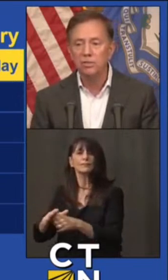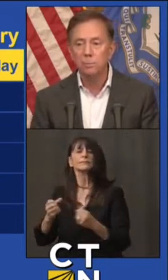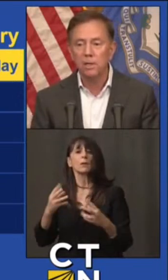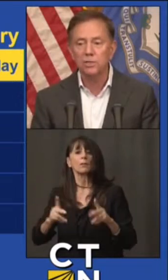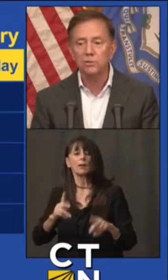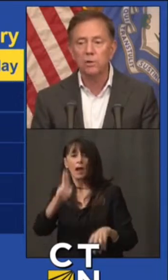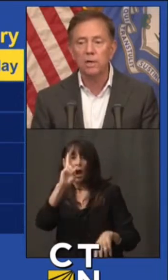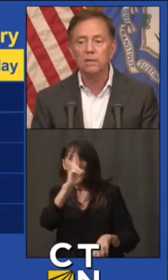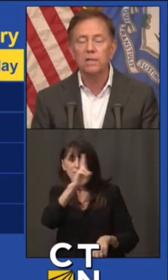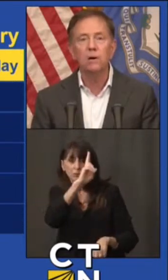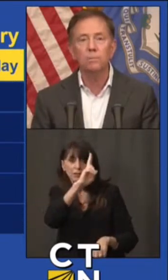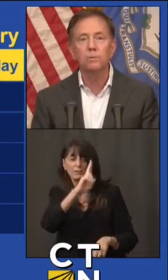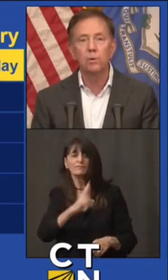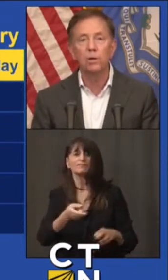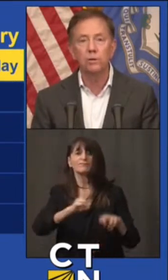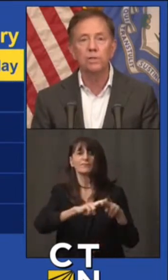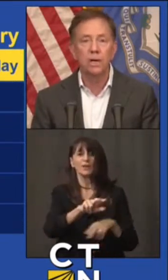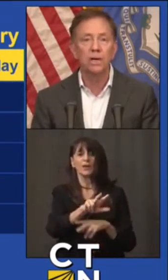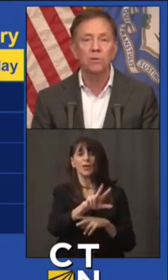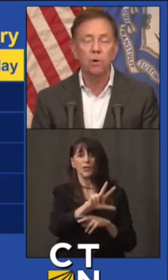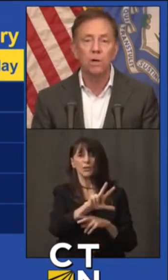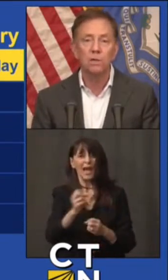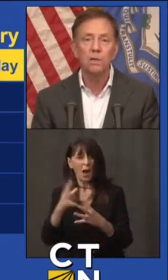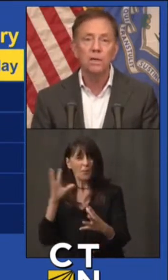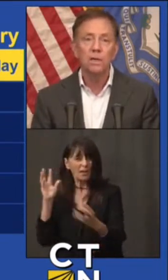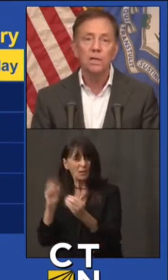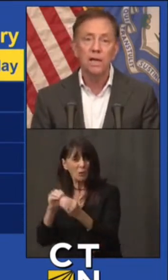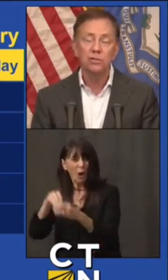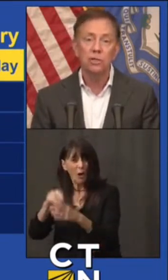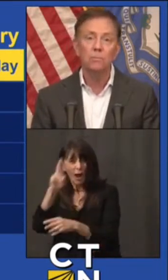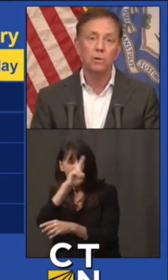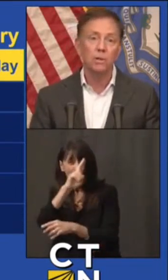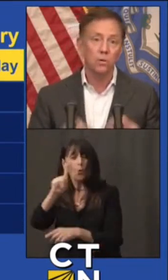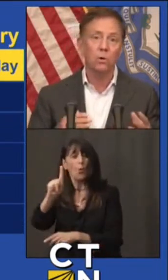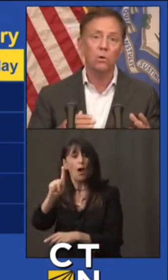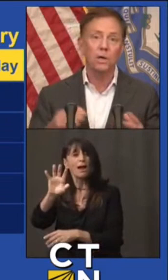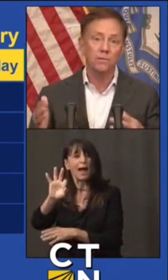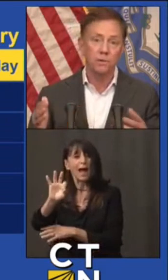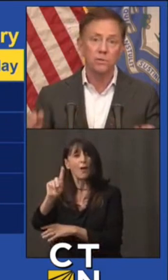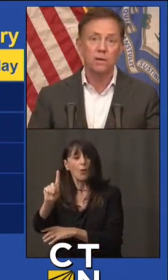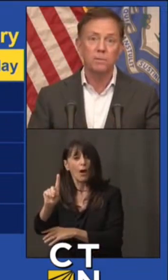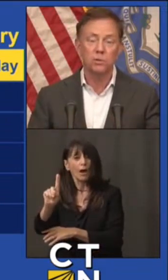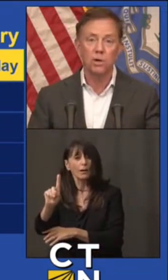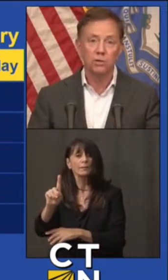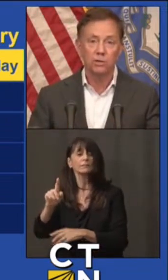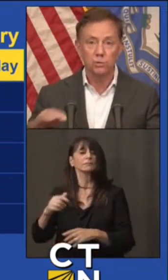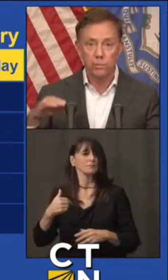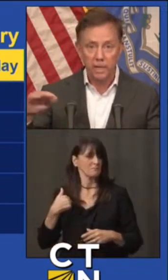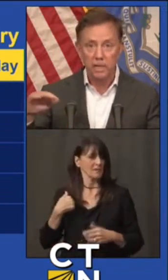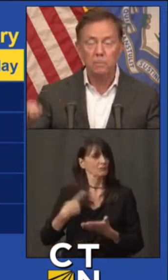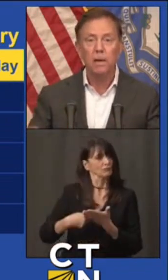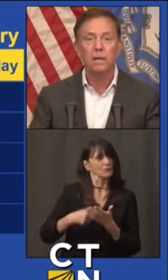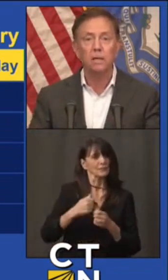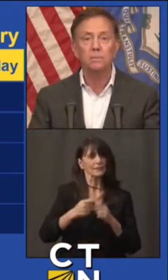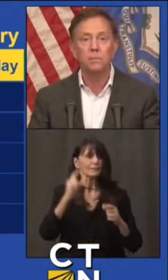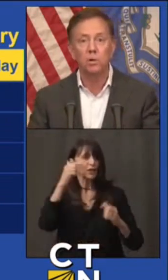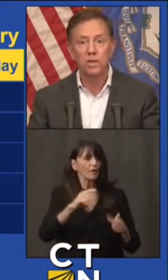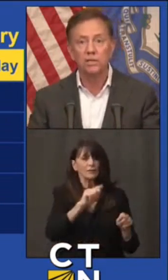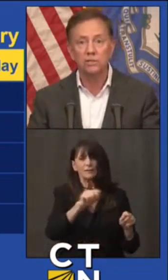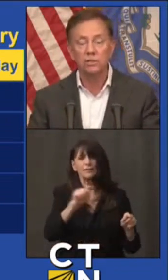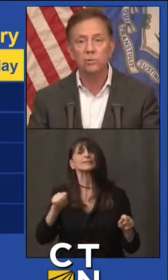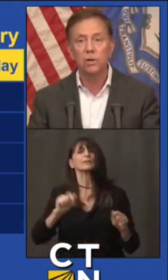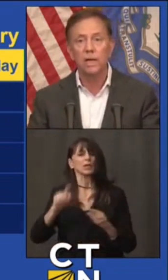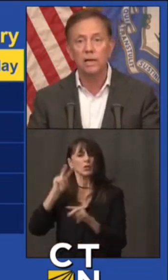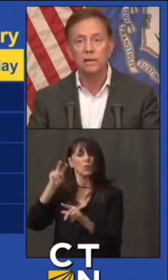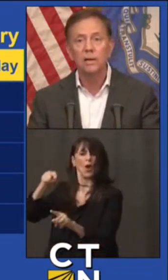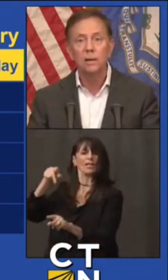Hospitalizations +3, now up to 191. That's a number that all the governors I've been talking to are beginning to pay a little bit more attention